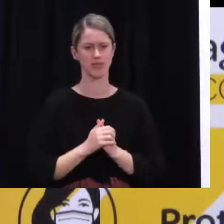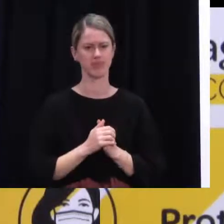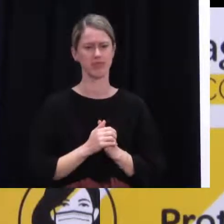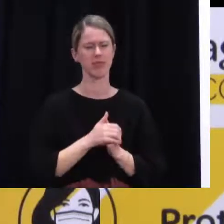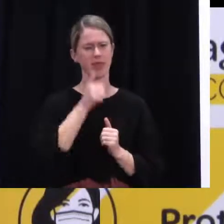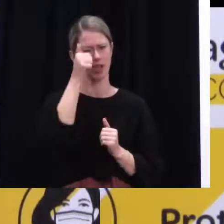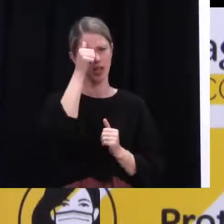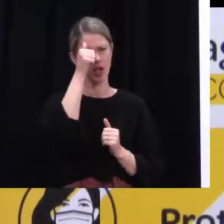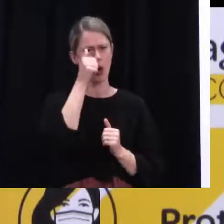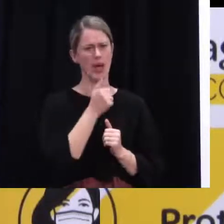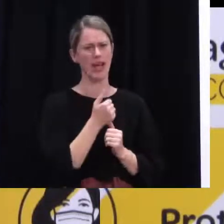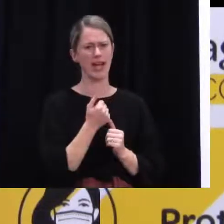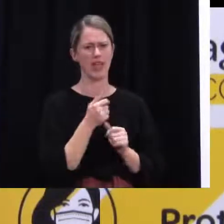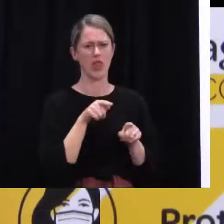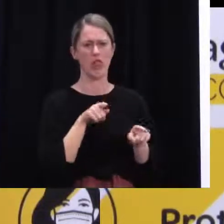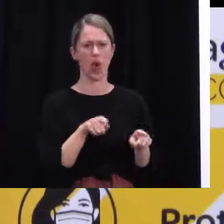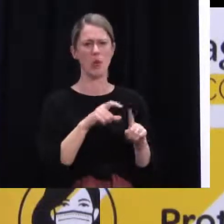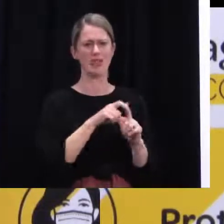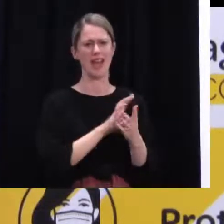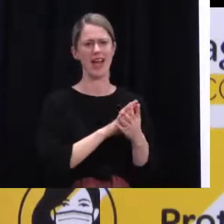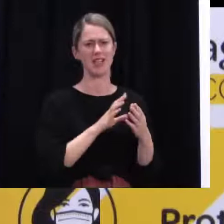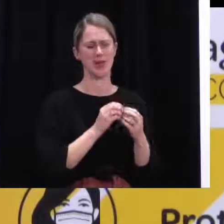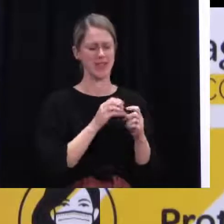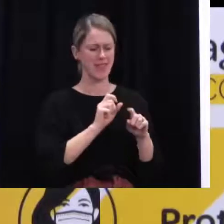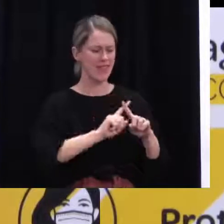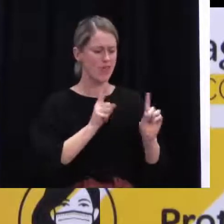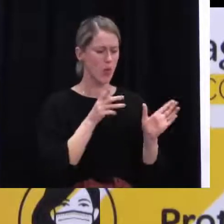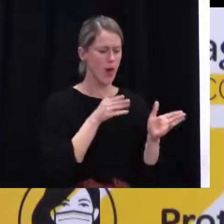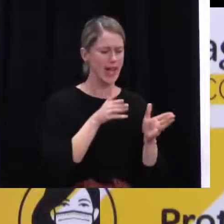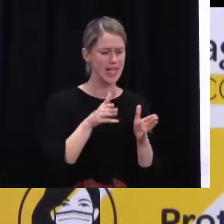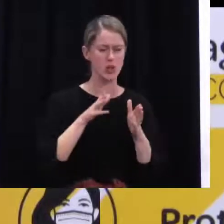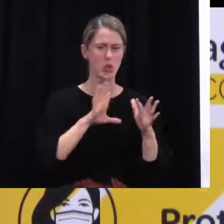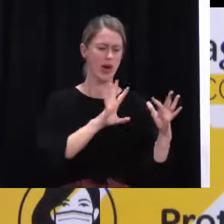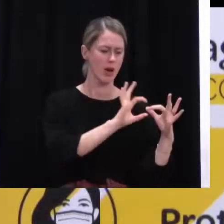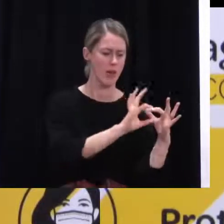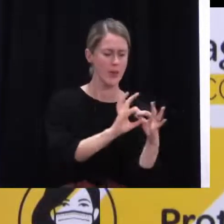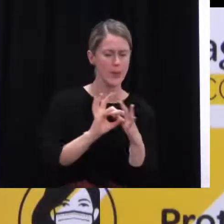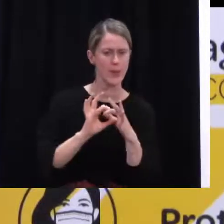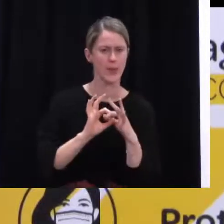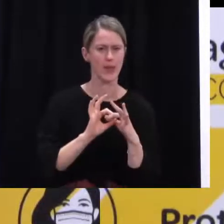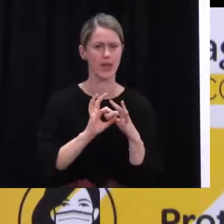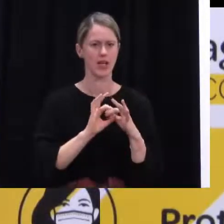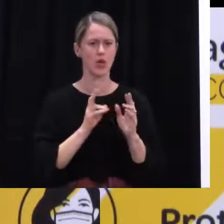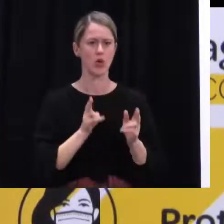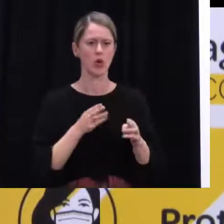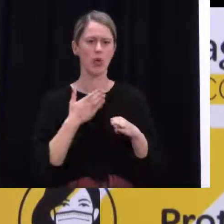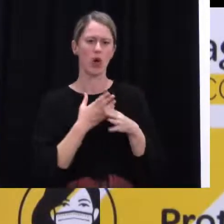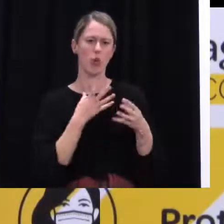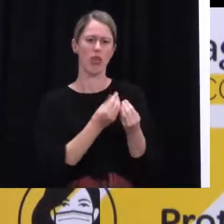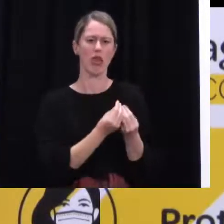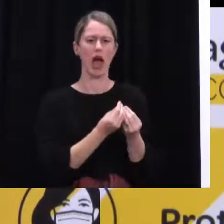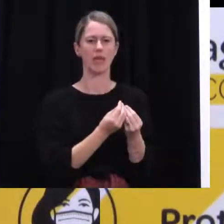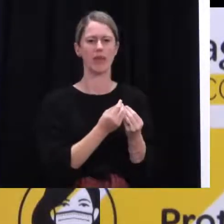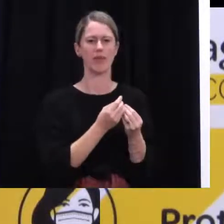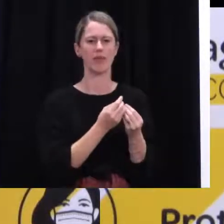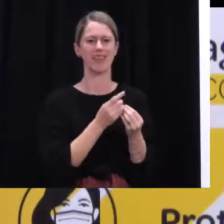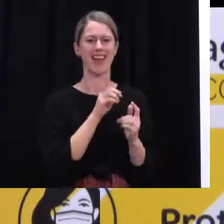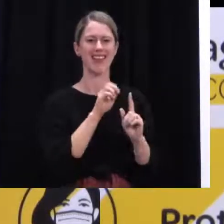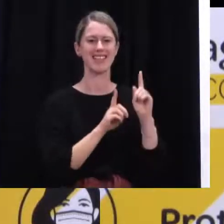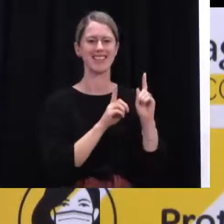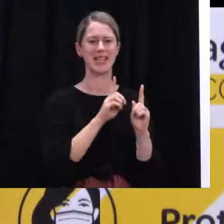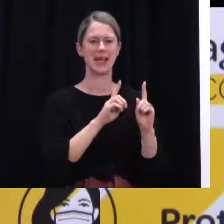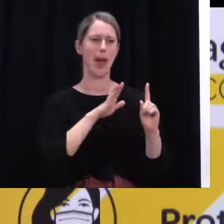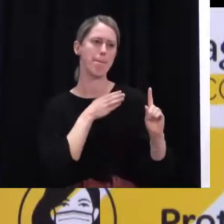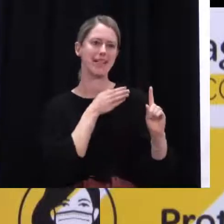of those DHB has had a range of initiatives in place to reach out in conjunction usually with the relevant city mission or